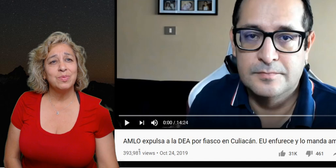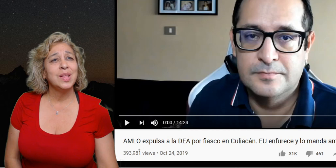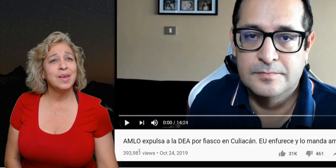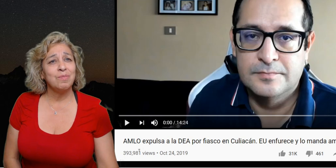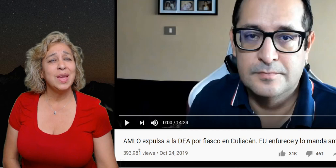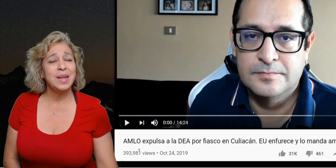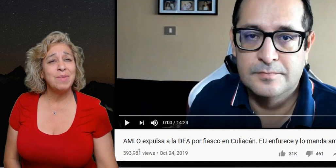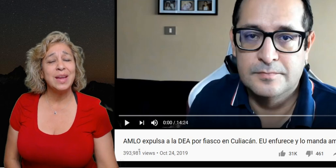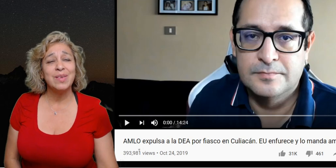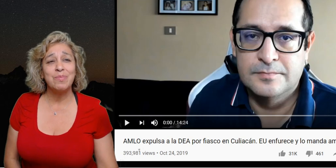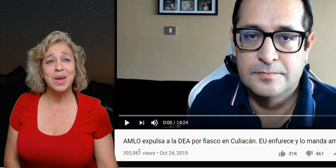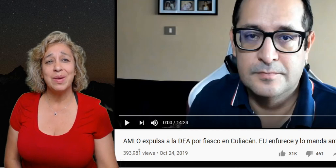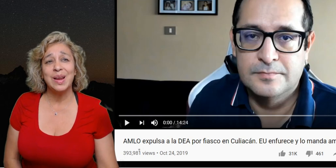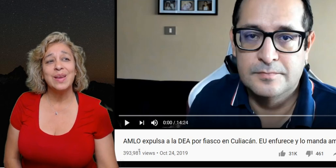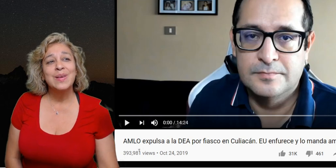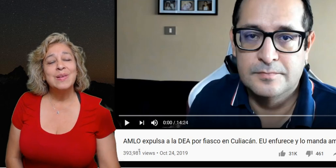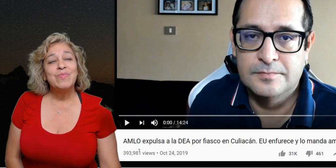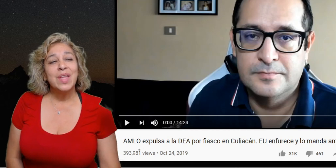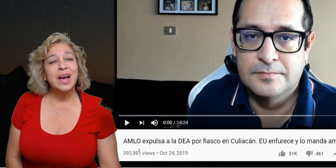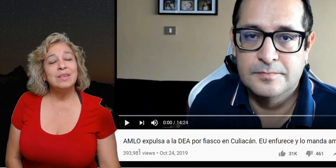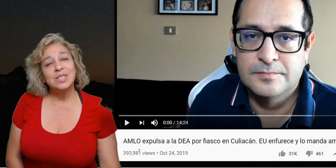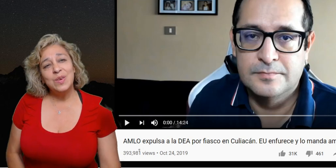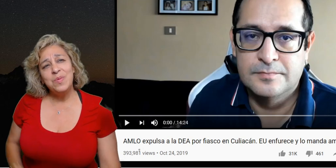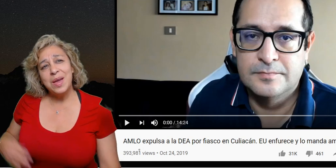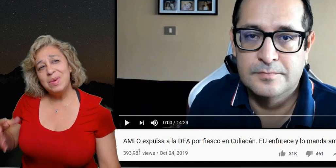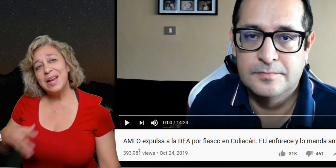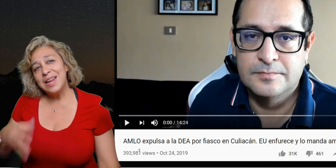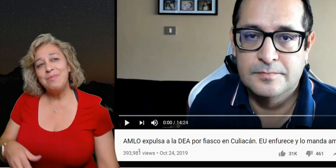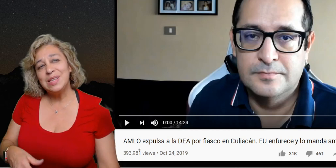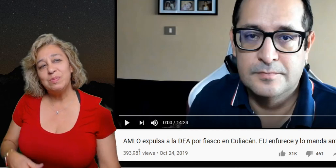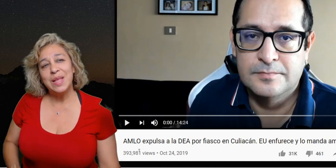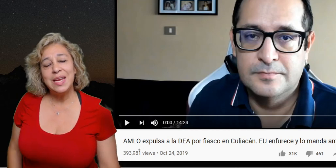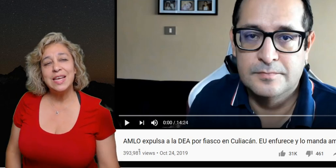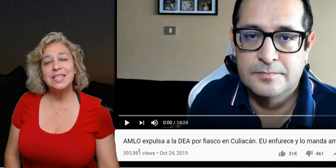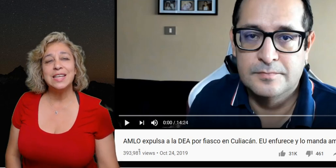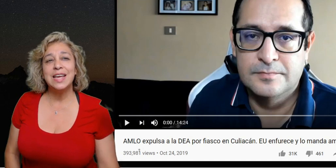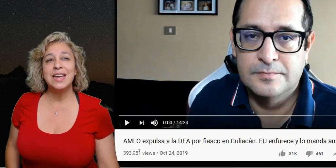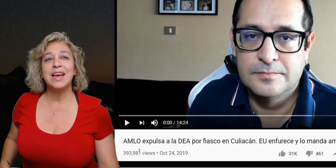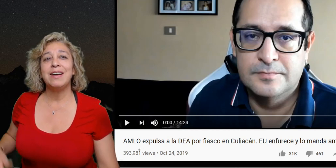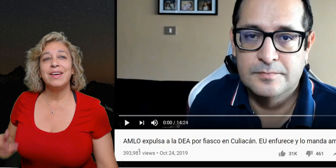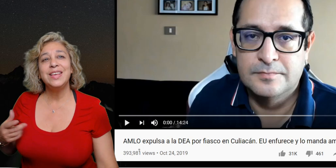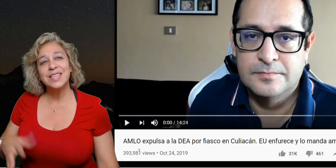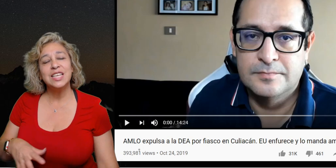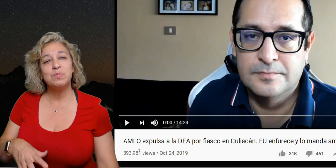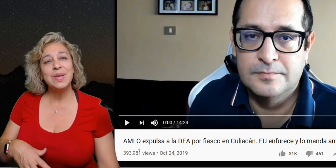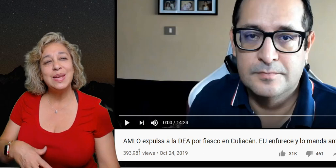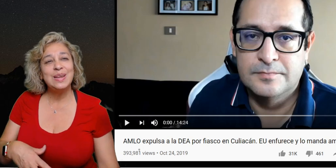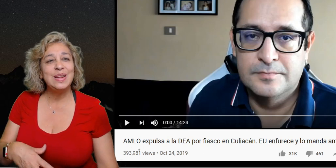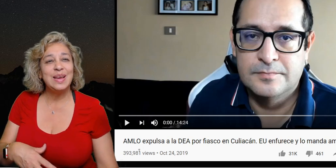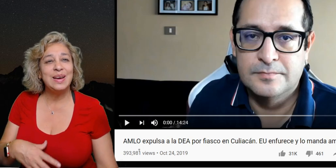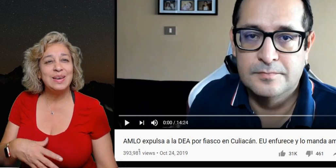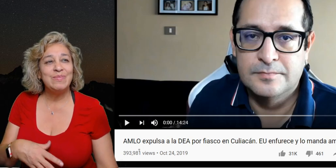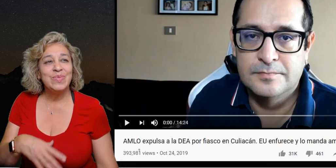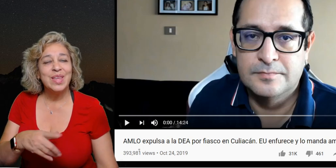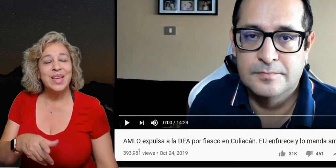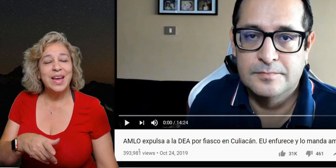which really made him angry apparently. So anyway, I'm going to let him explain it, and he's going to explain it